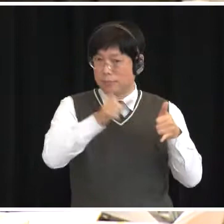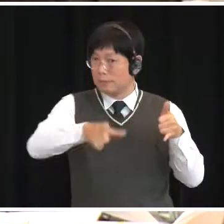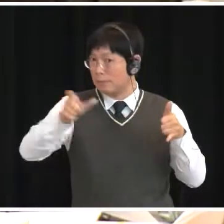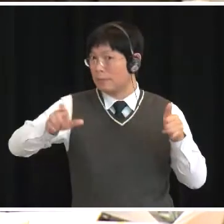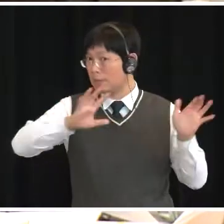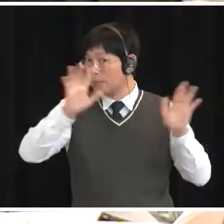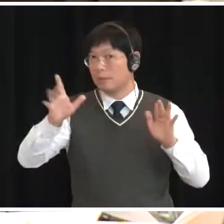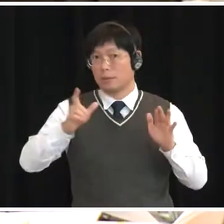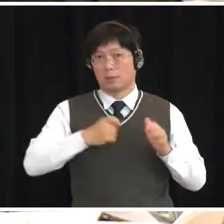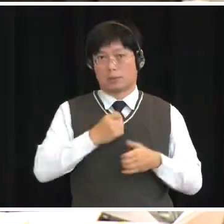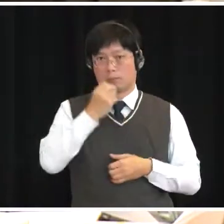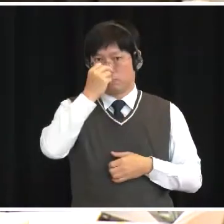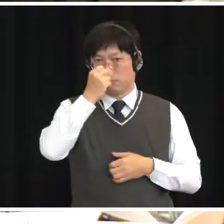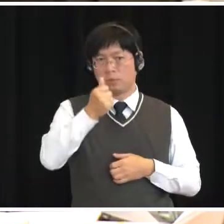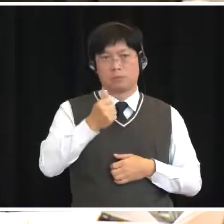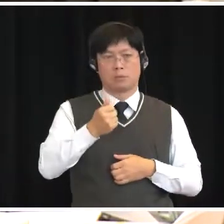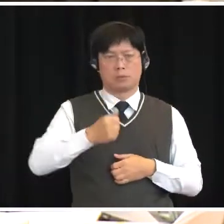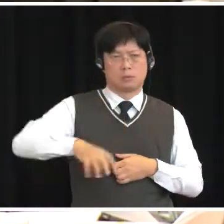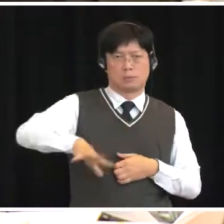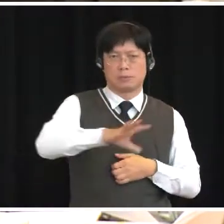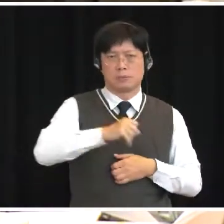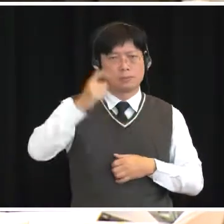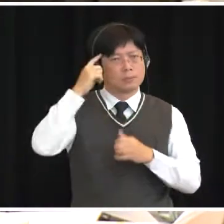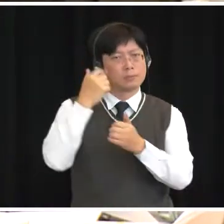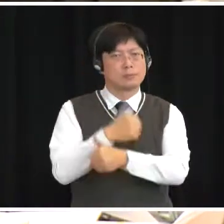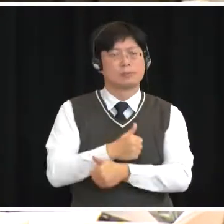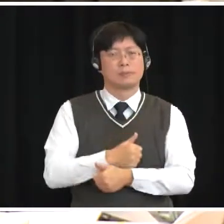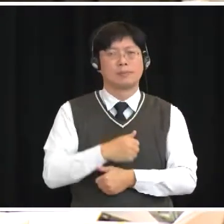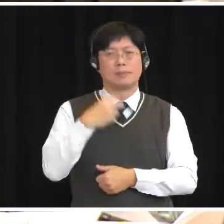Depending on individual cases,